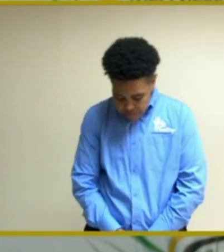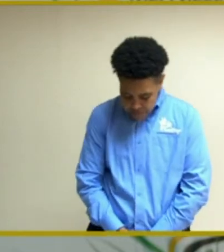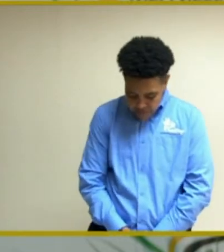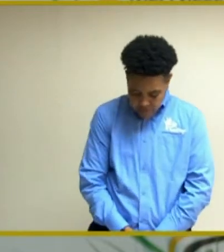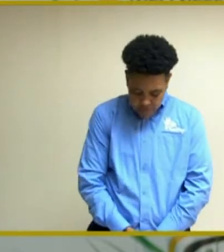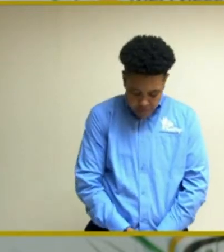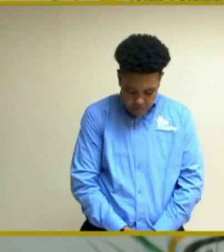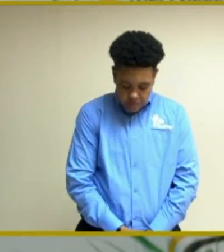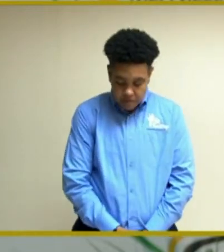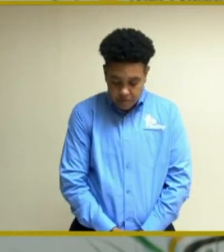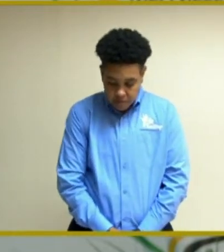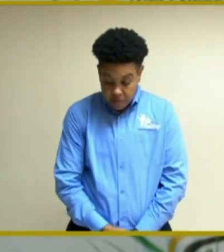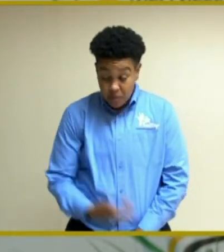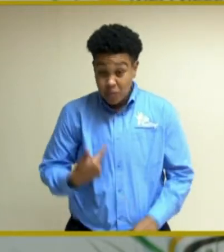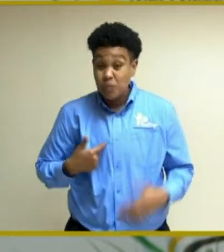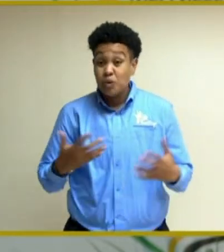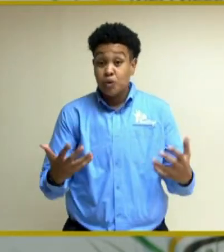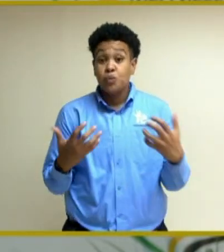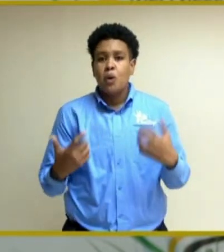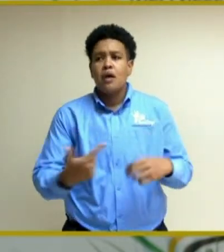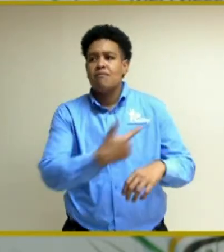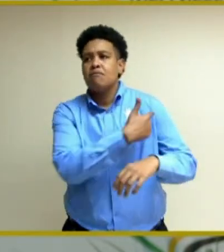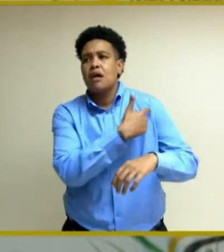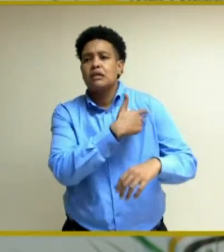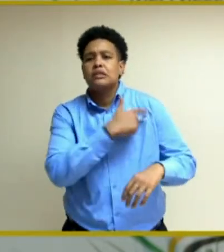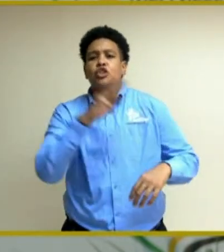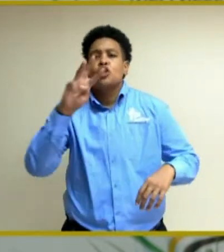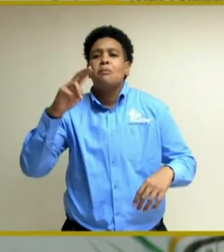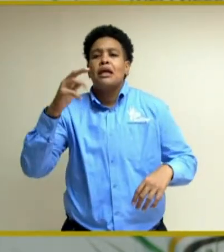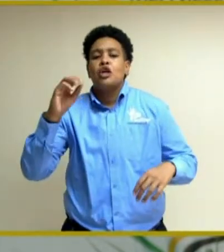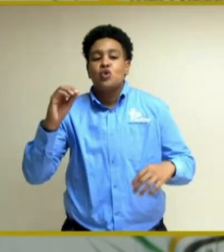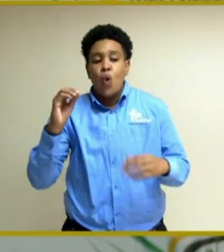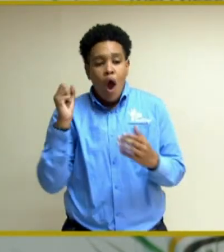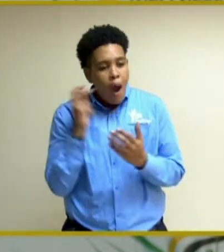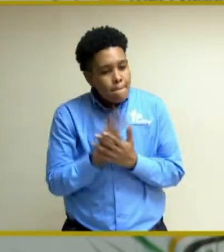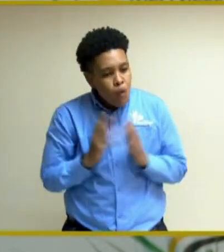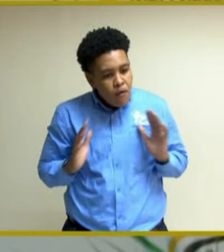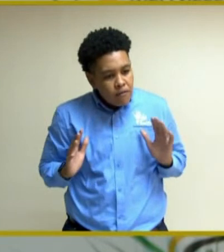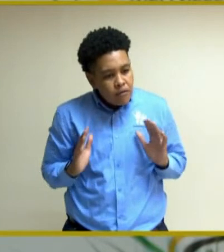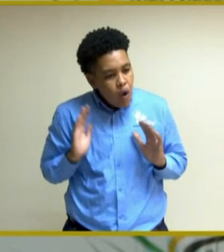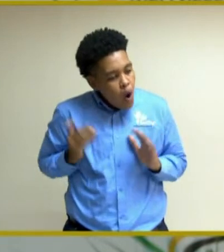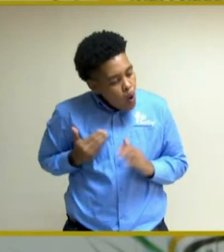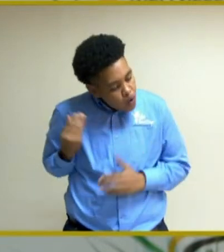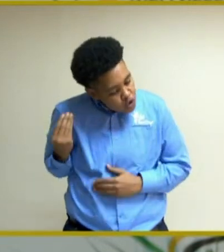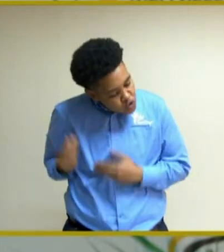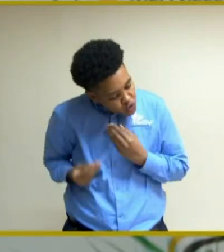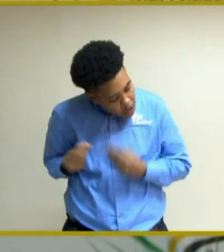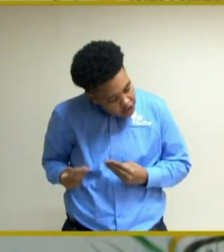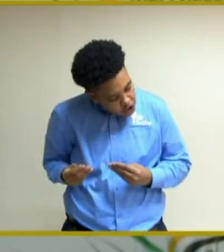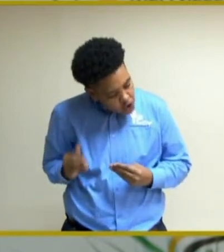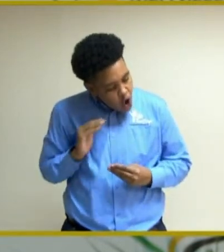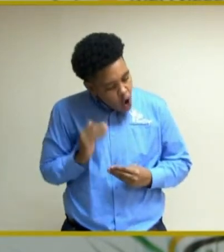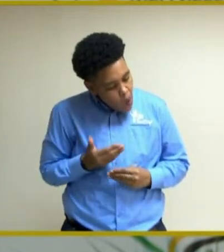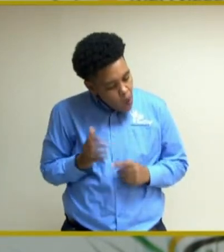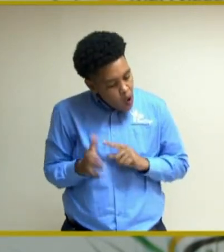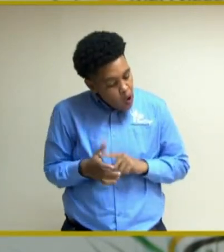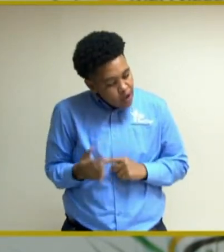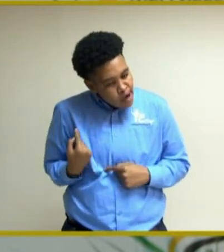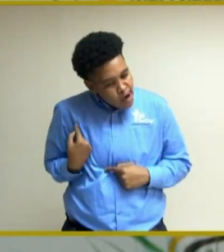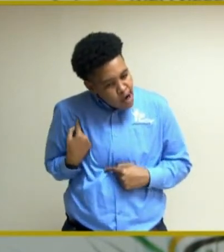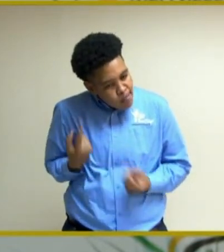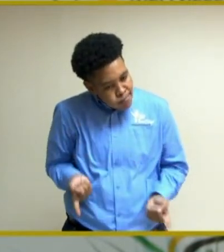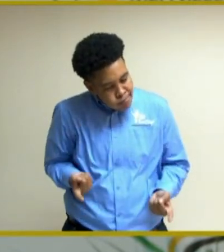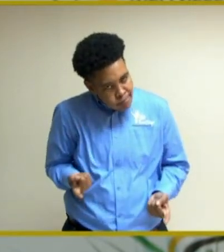WHO approved. That has been our tradition, that has been our culture, and that is what we have relied on to deliver safe vaccines